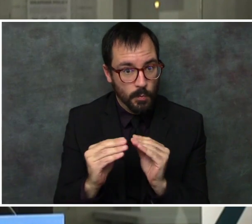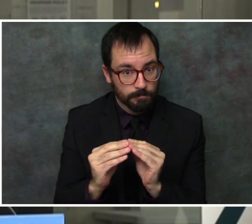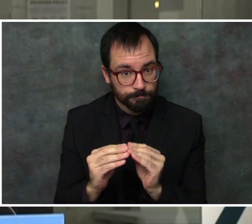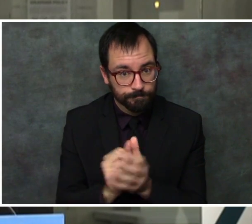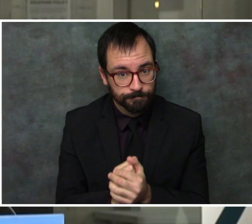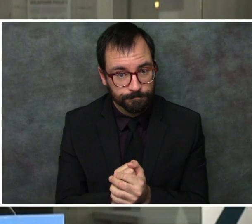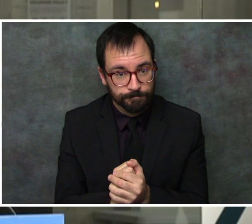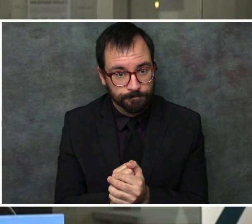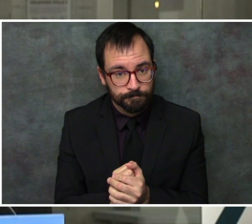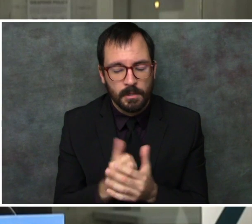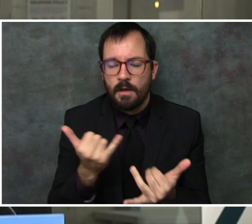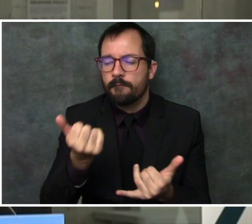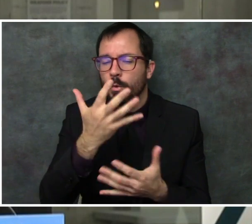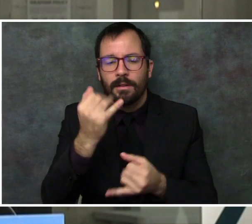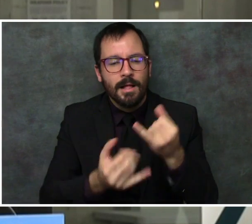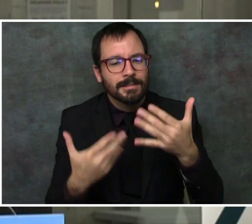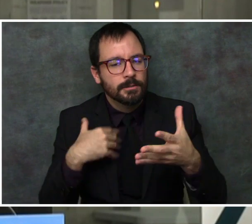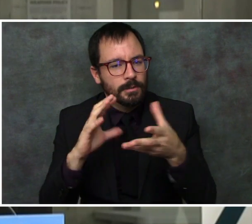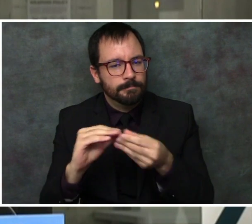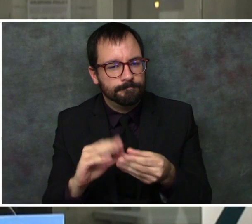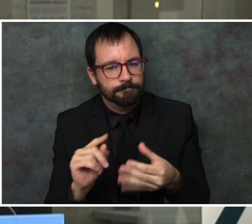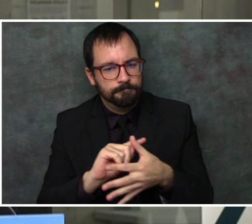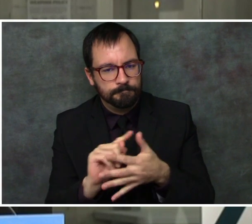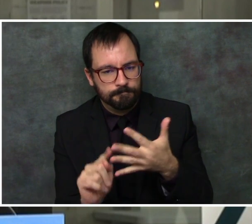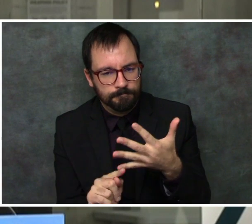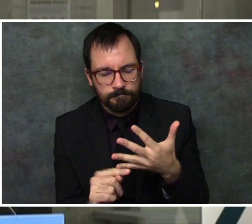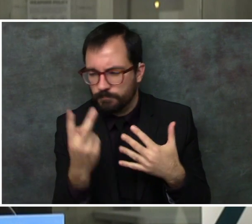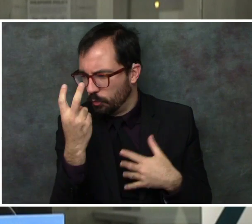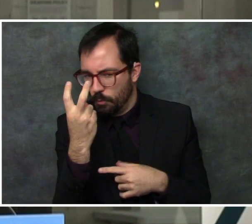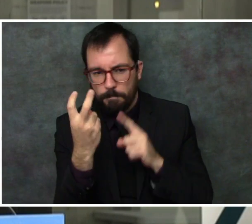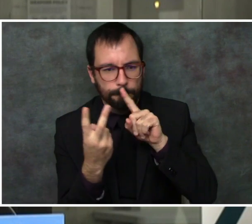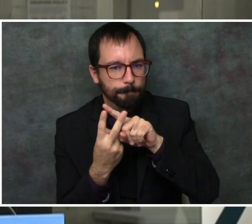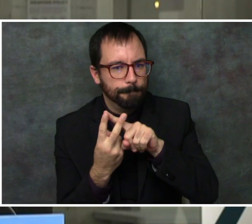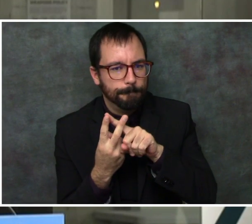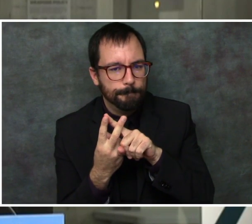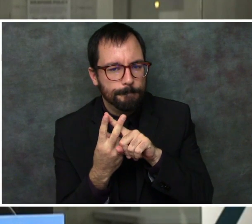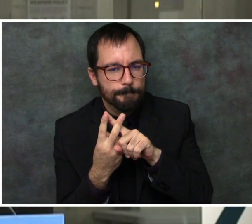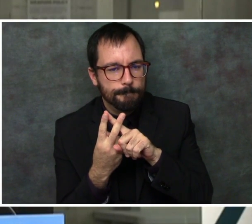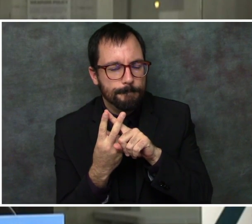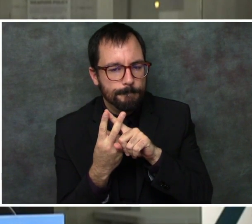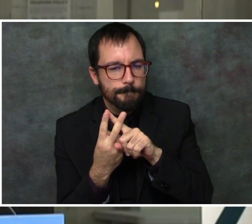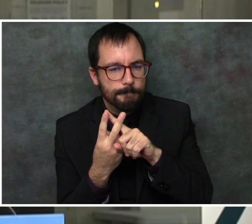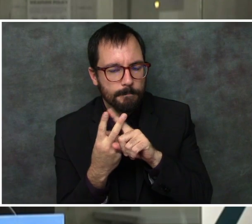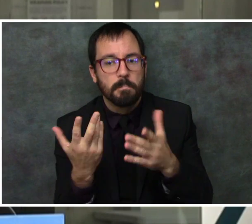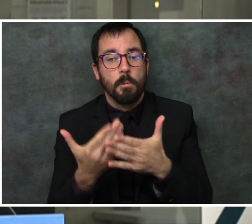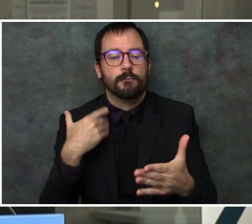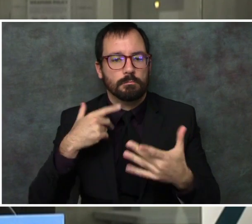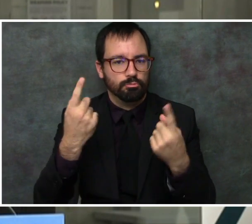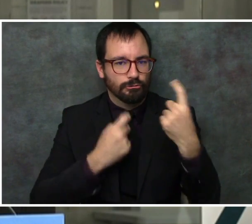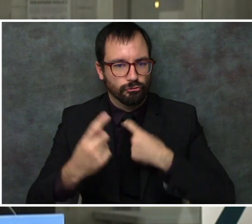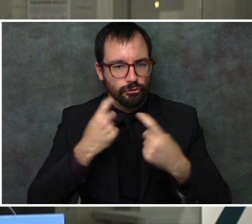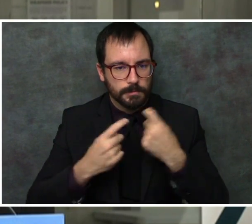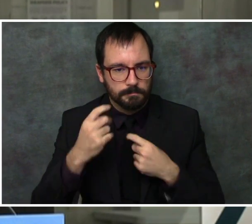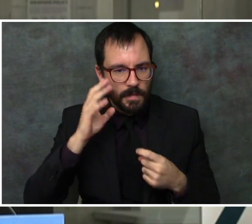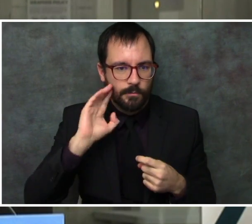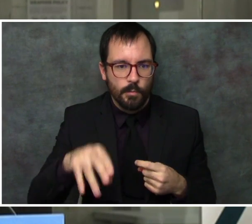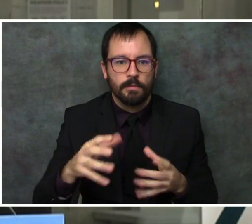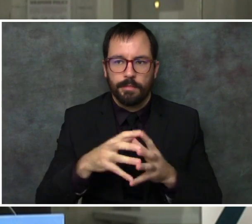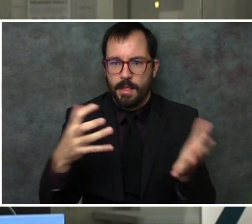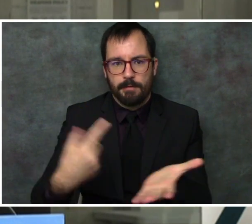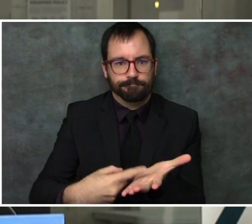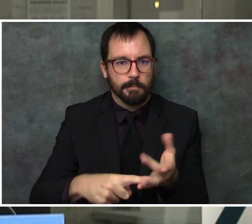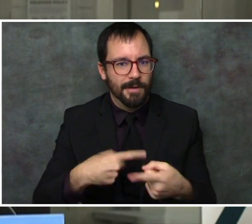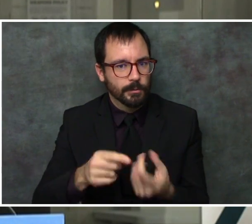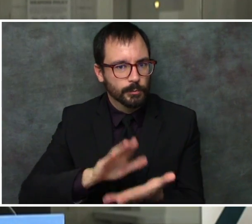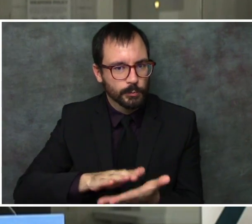I just want to say. Two more points, and then I'm going to open up for questions because I know there's a lot here about schools today. That's